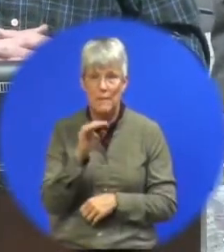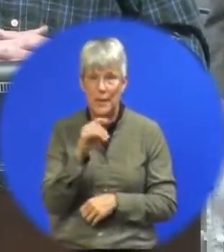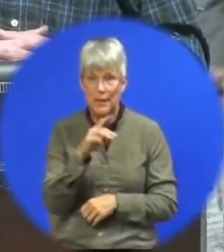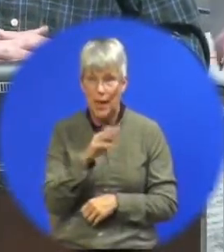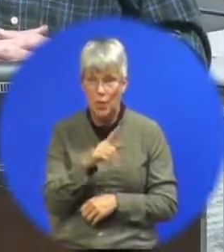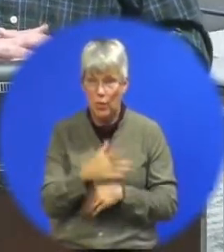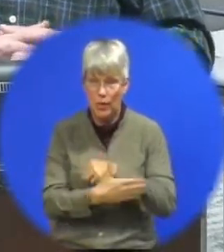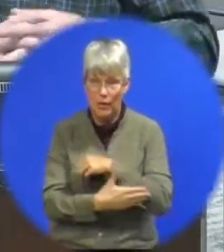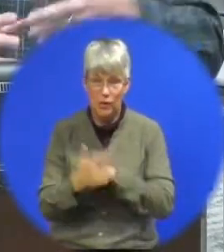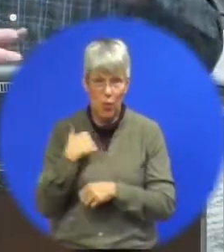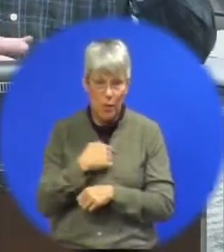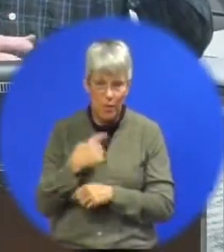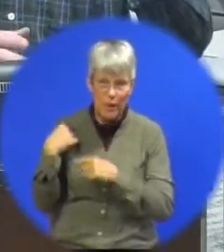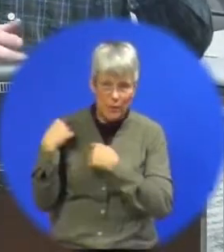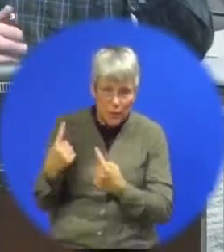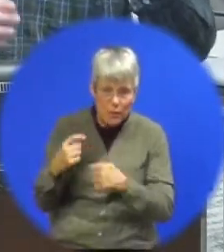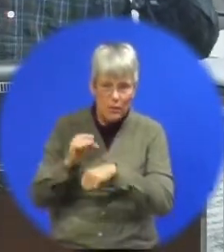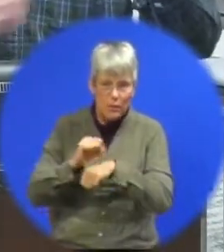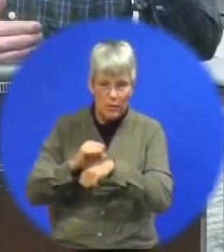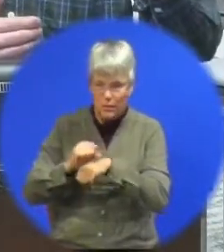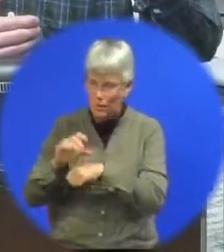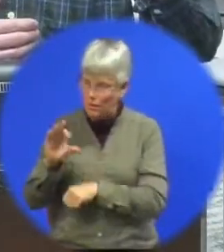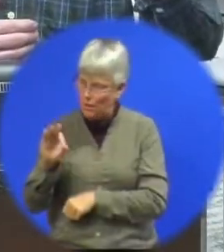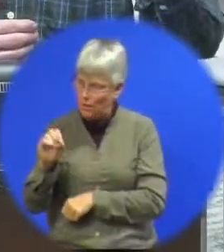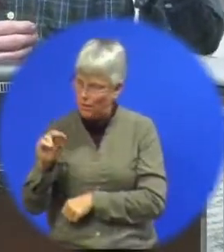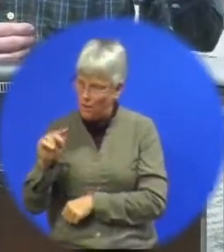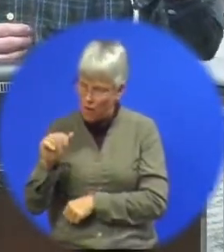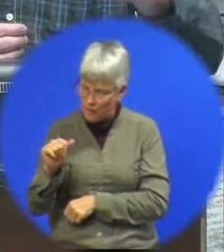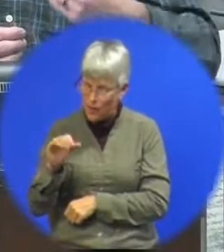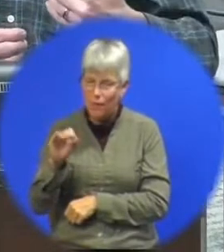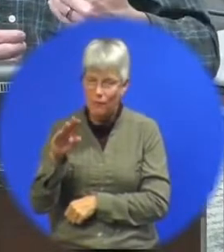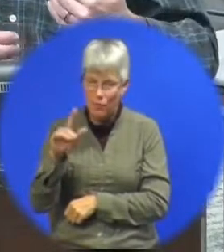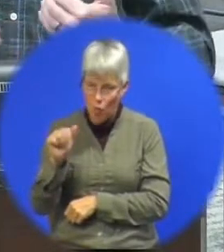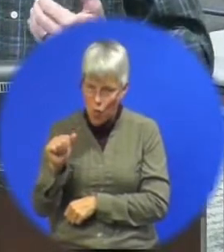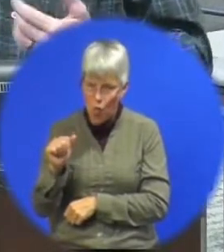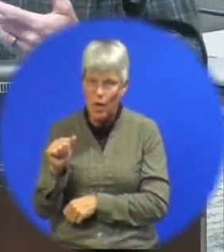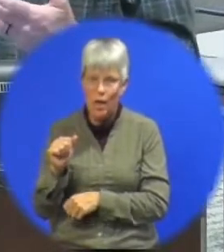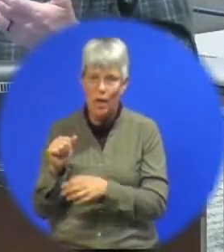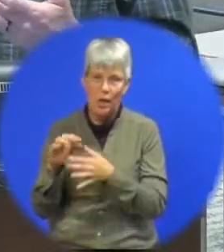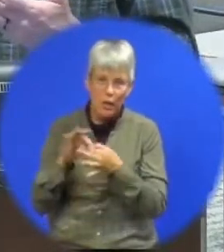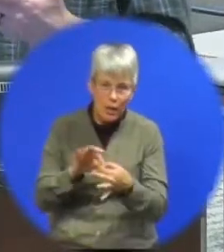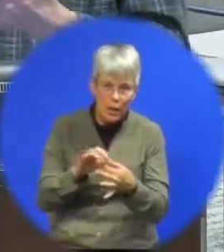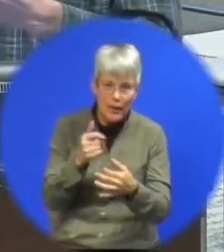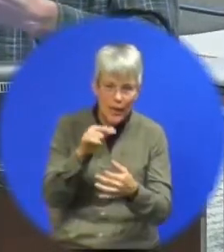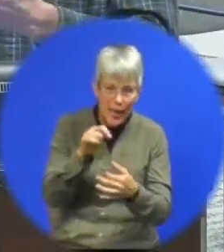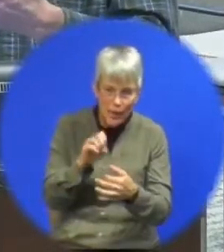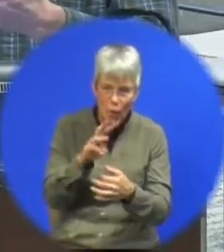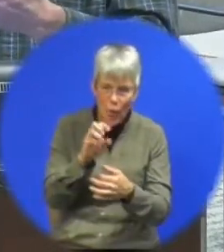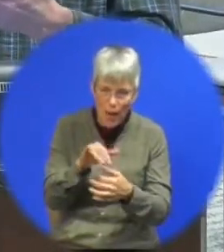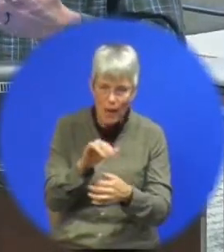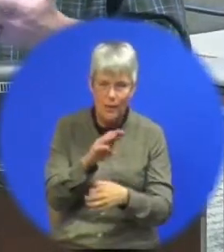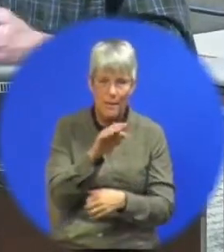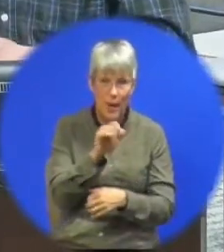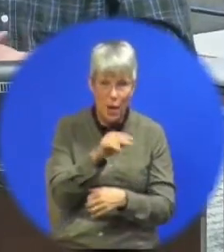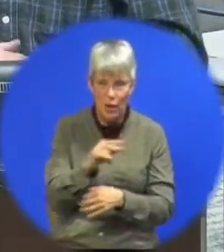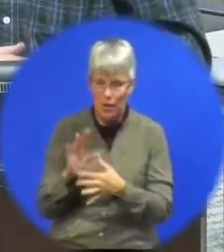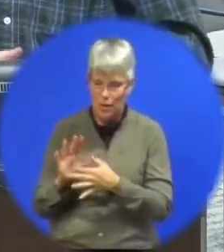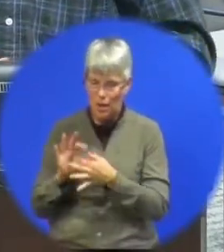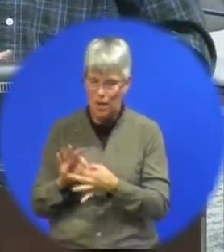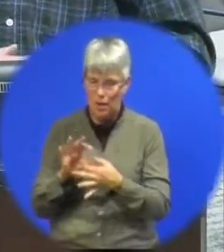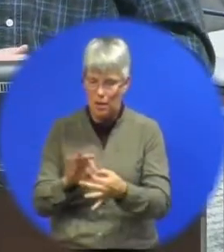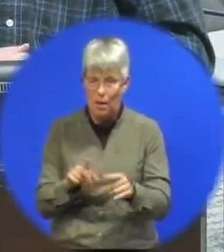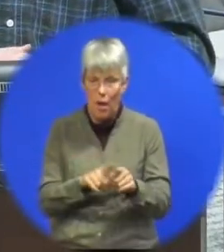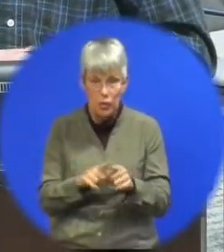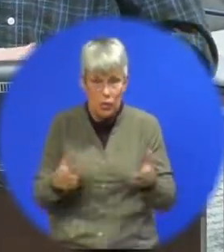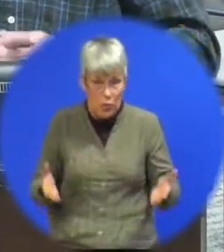planning to try to connect Fauna Flora to Wilderness Gateway through Marion, and I think there's an opportunity here in Morganton and Burke County to do